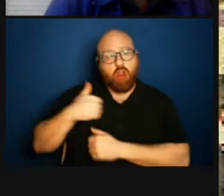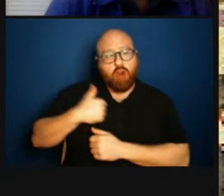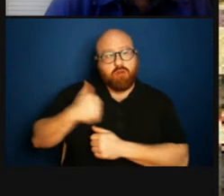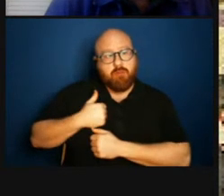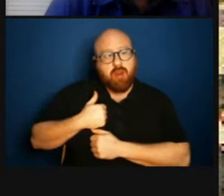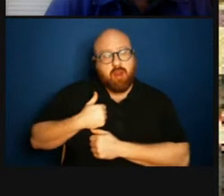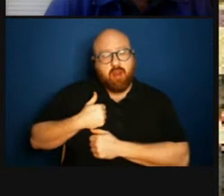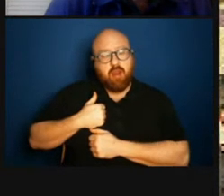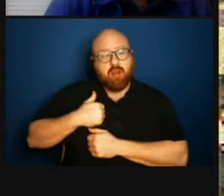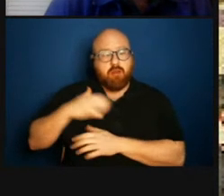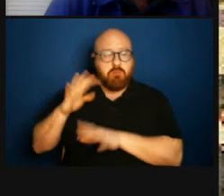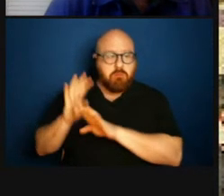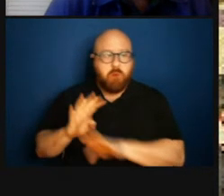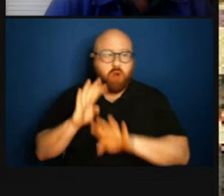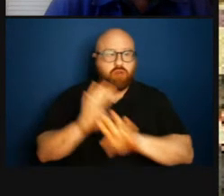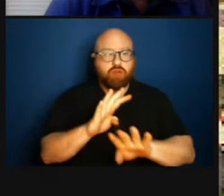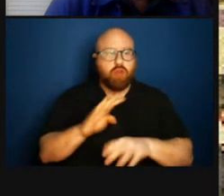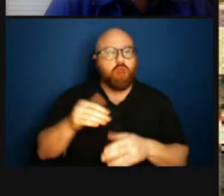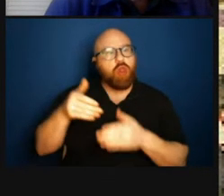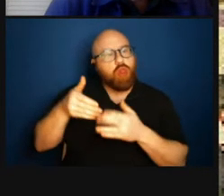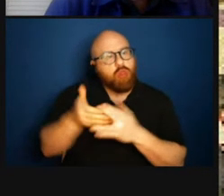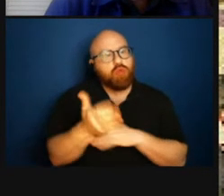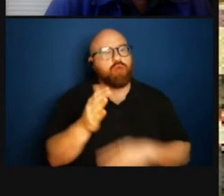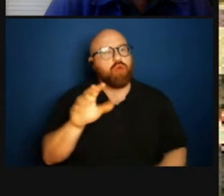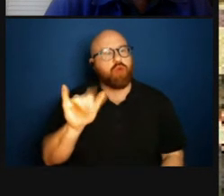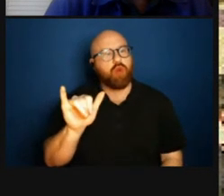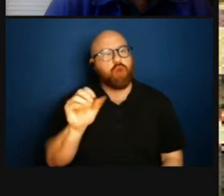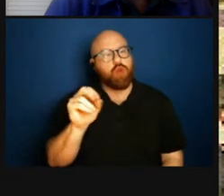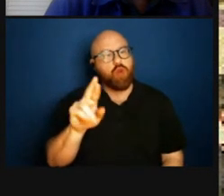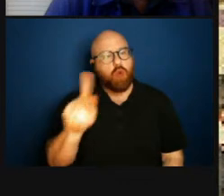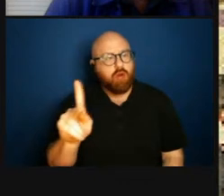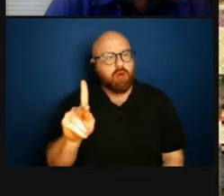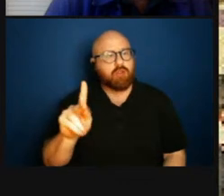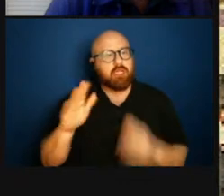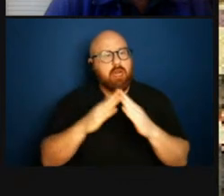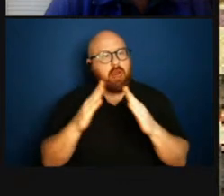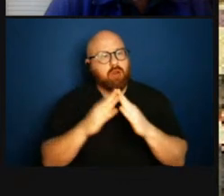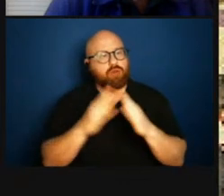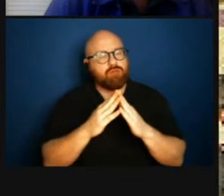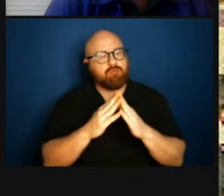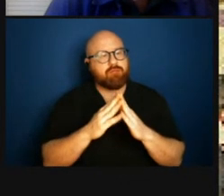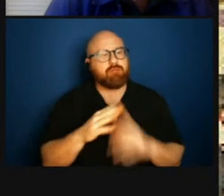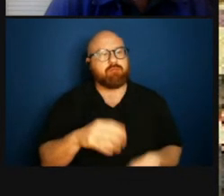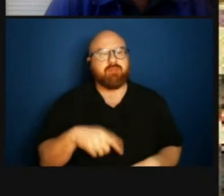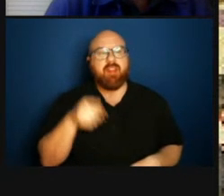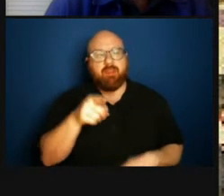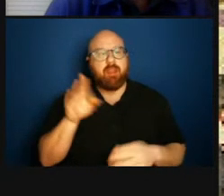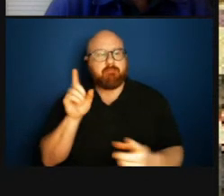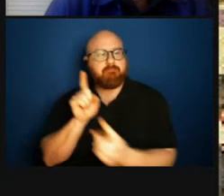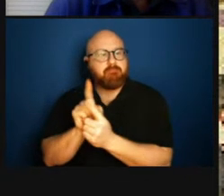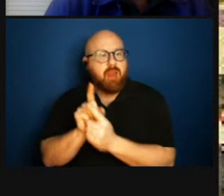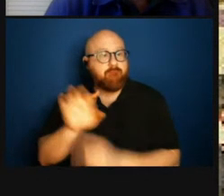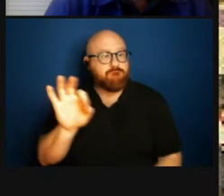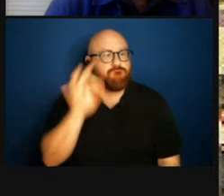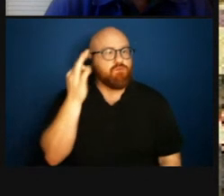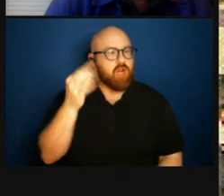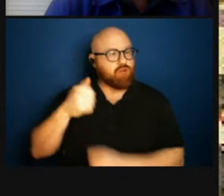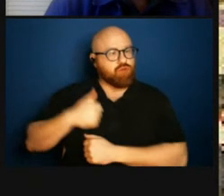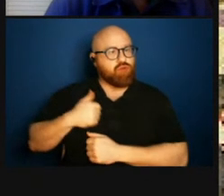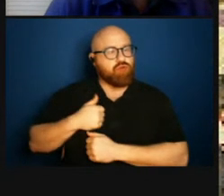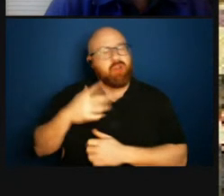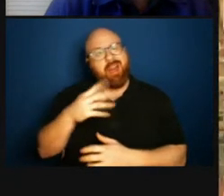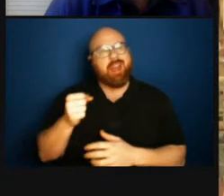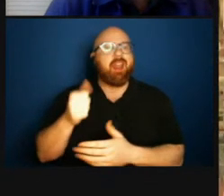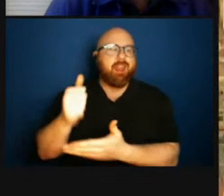was equipped with imported French muskets and ammunition. Here are some more mosaic pieces. Next.